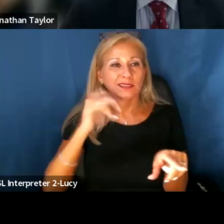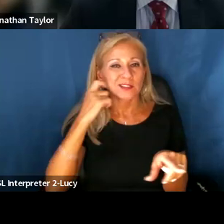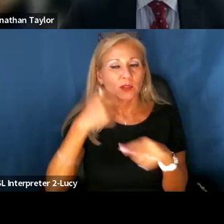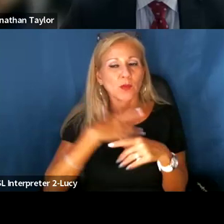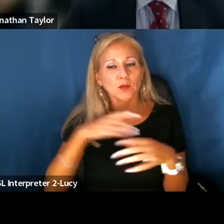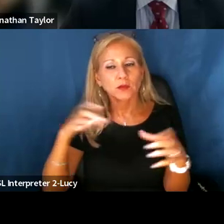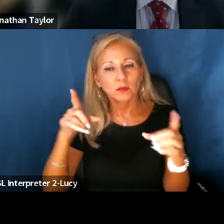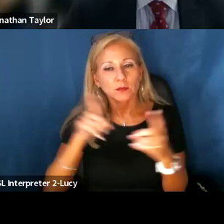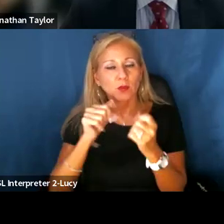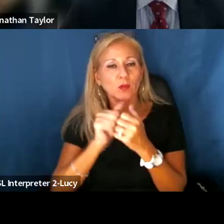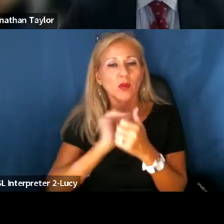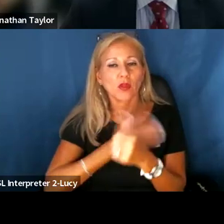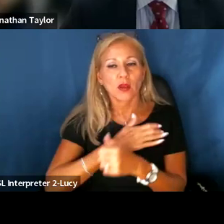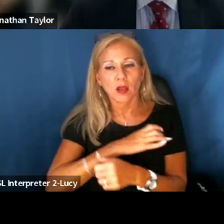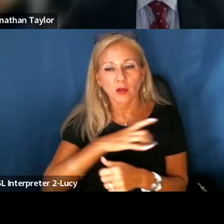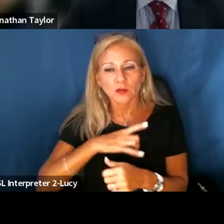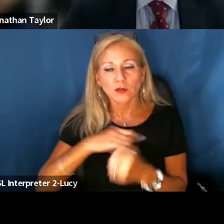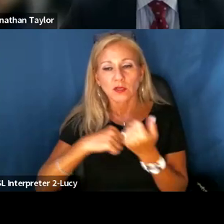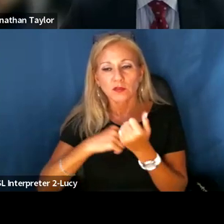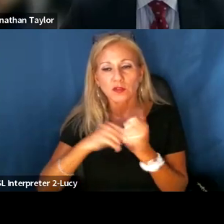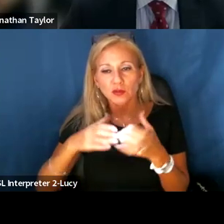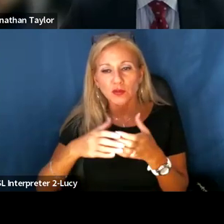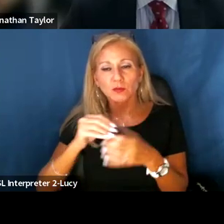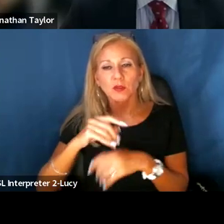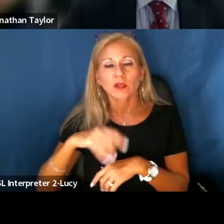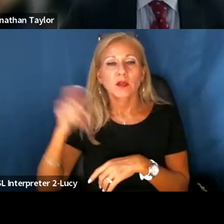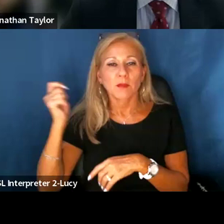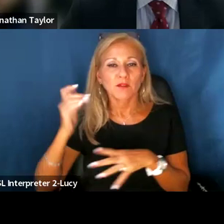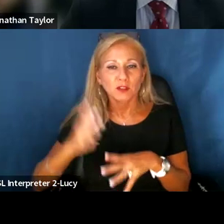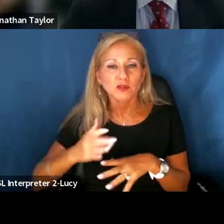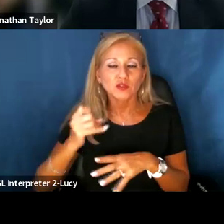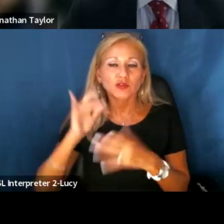meet with our councils, our advocacy groups, and our beneficiaries. So